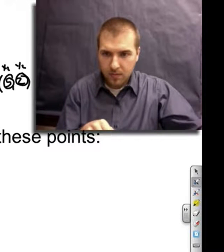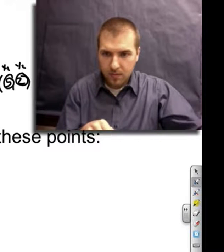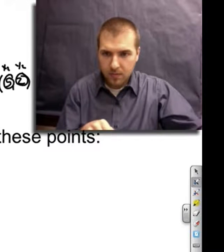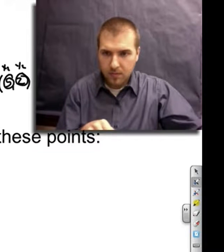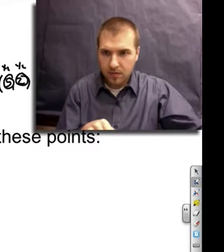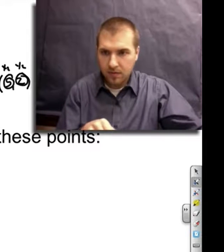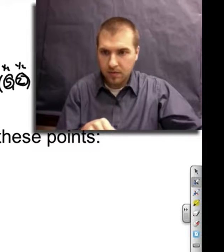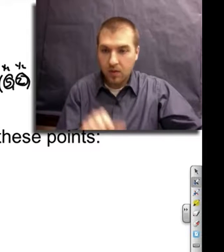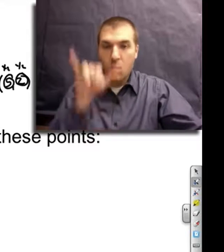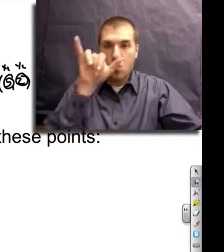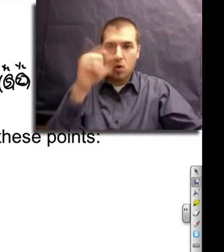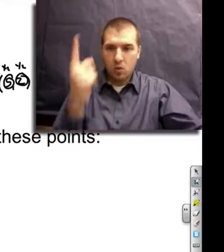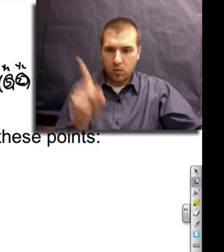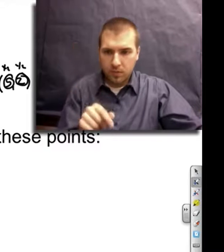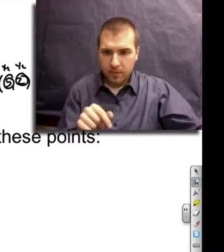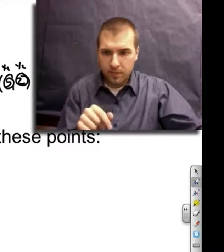5.